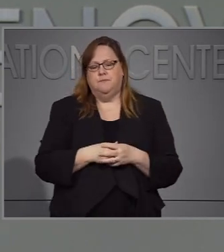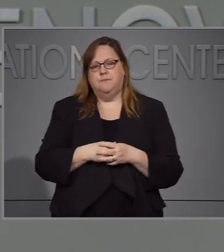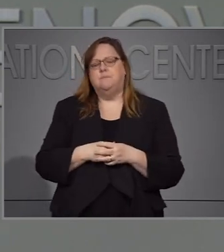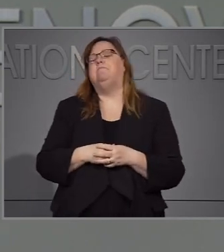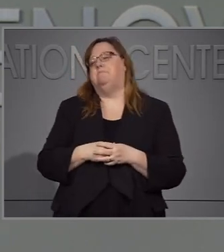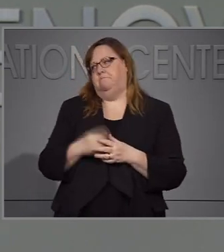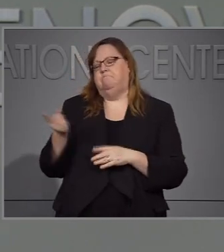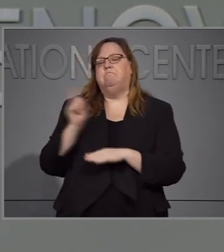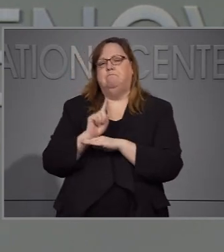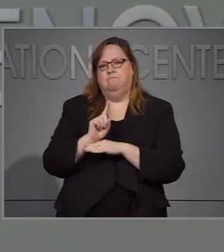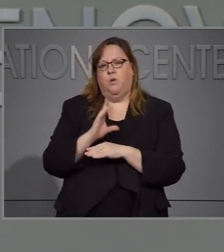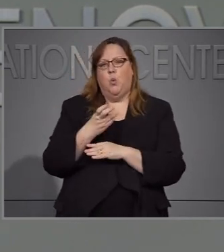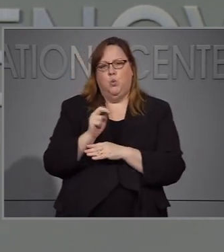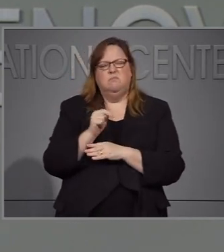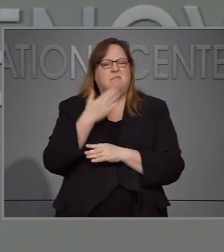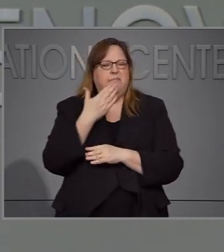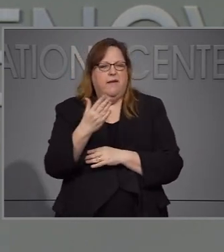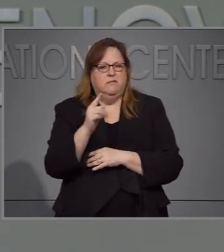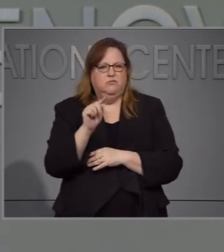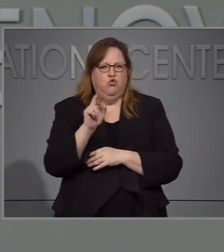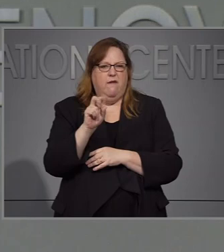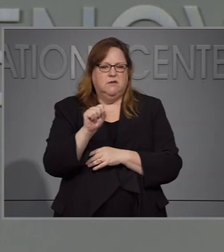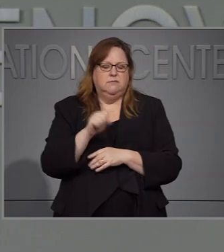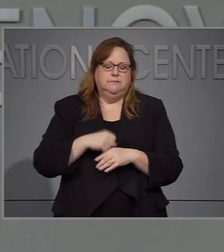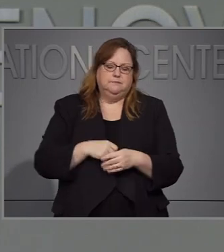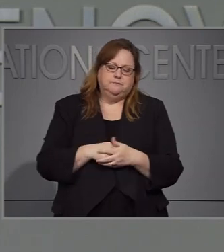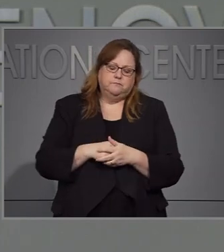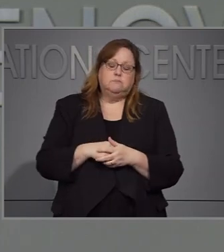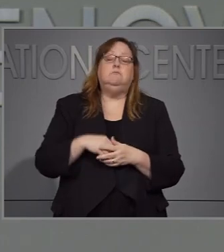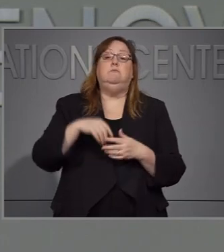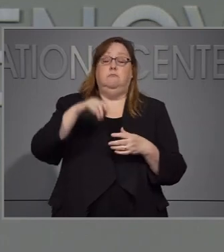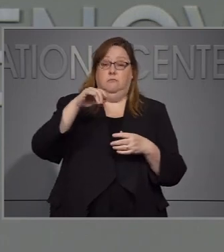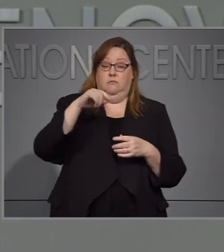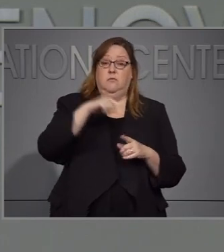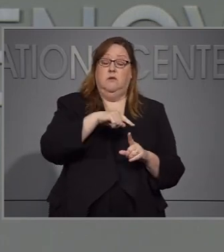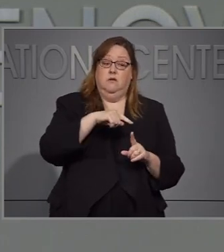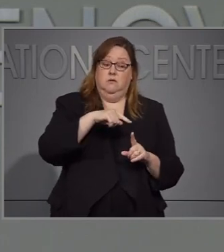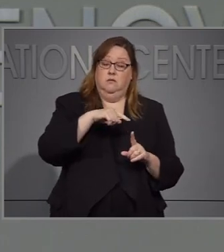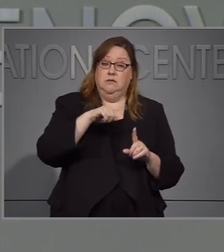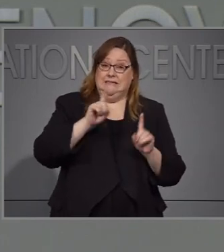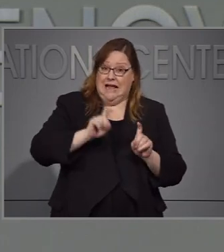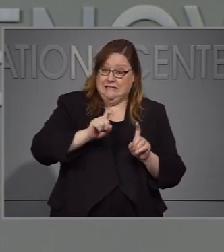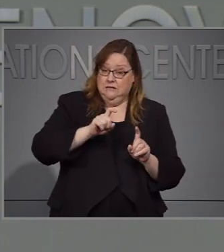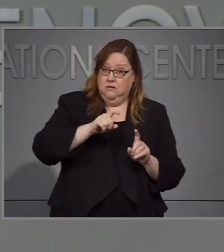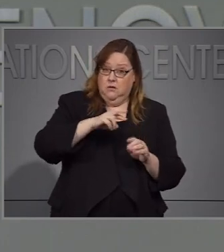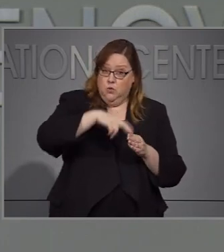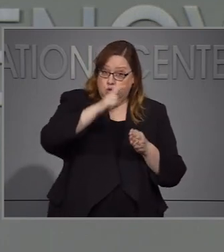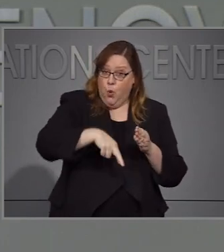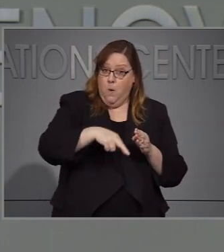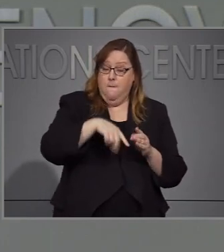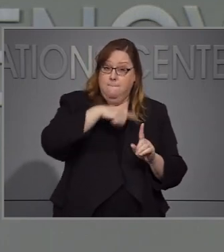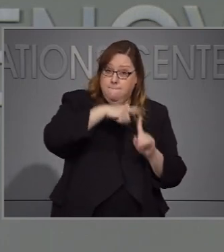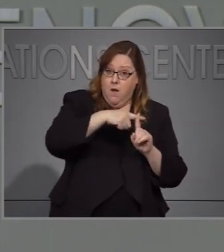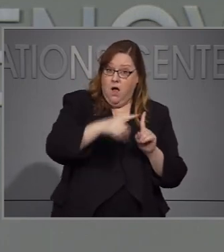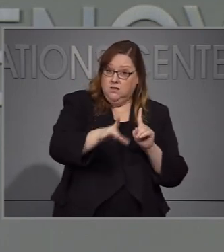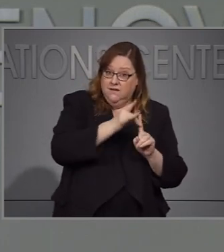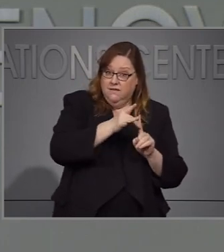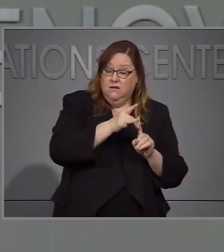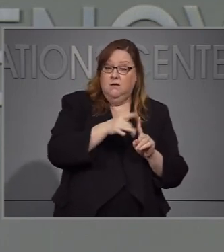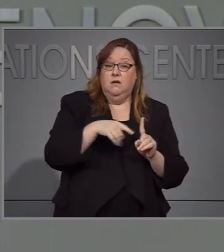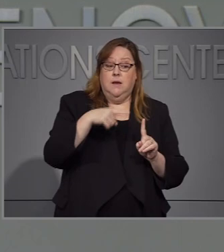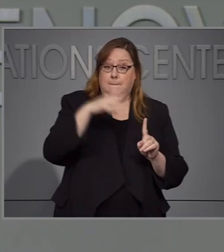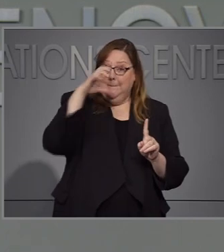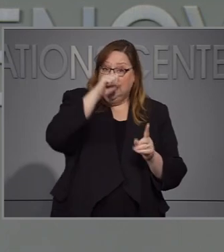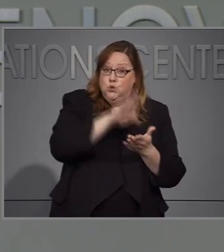So again, did the student test positive and were they out of school for a number of days? We would do what we would do now